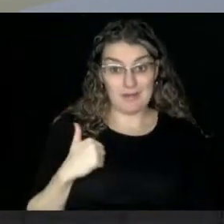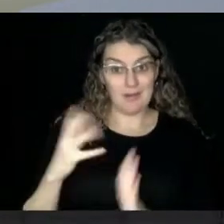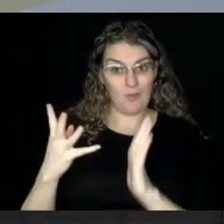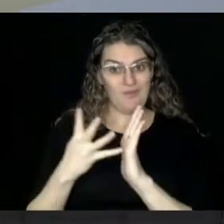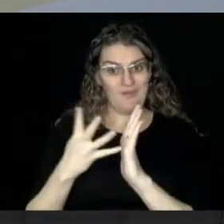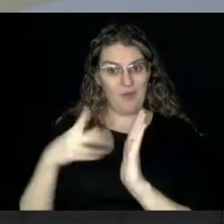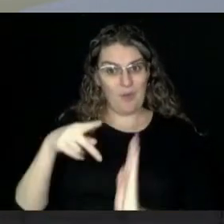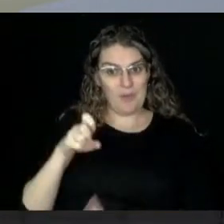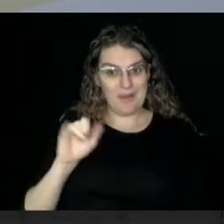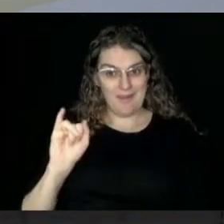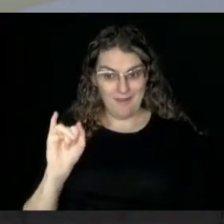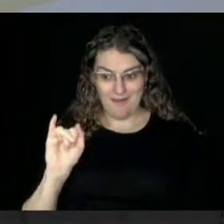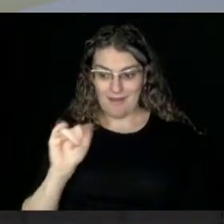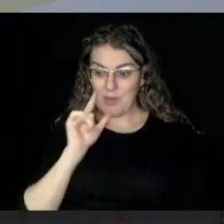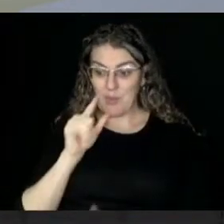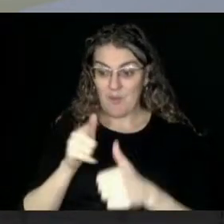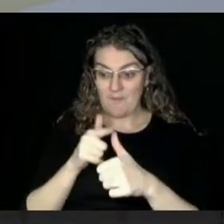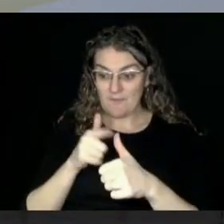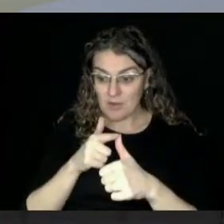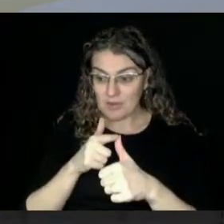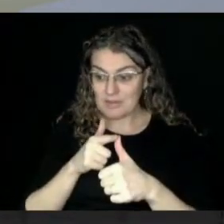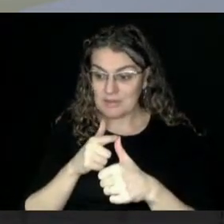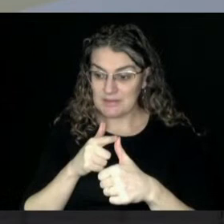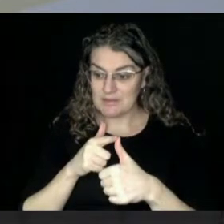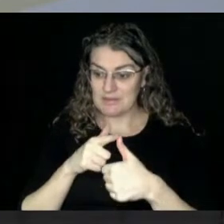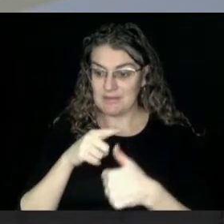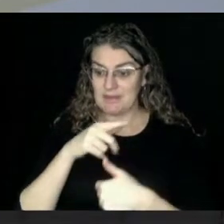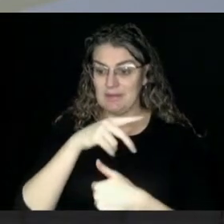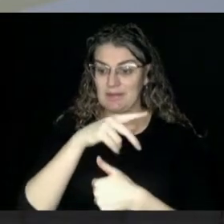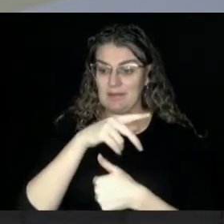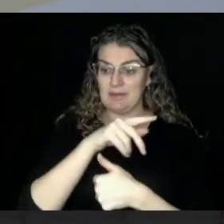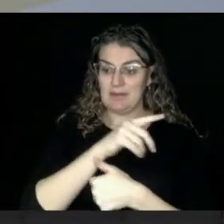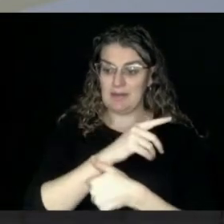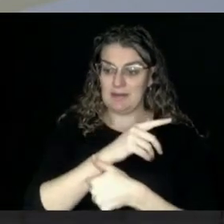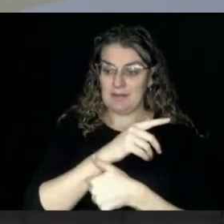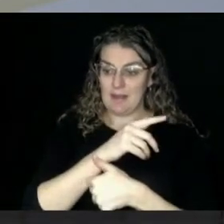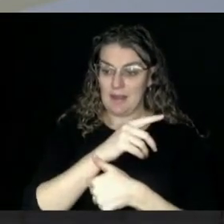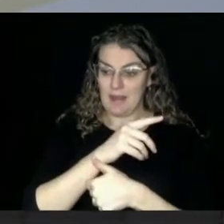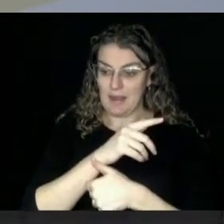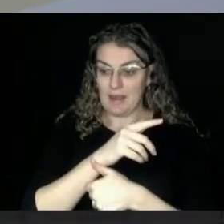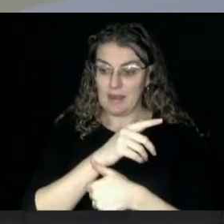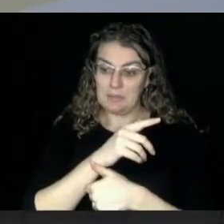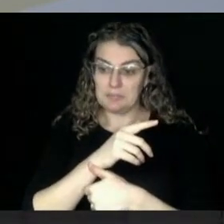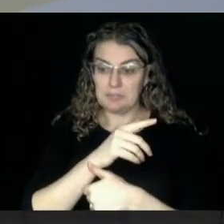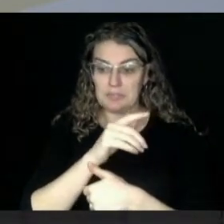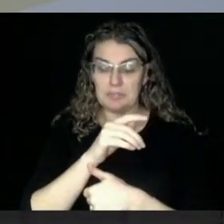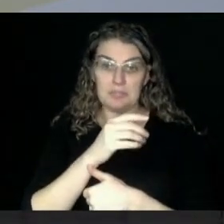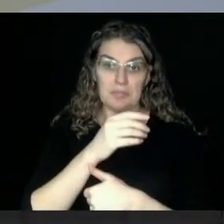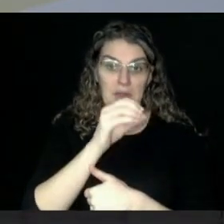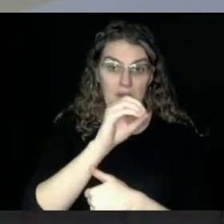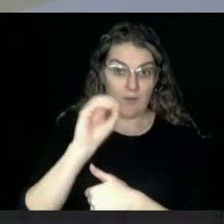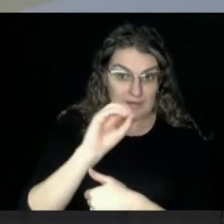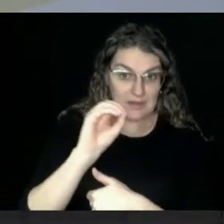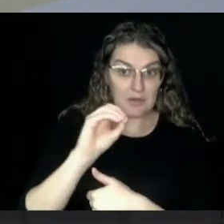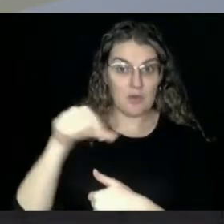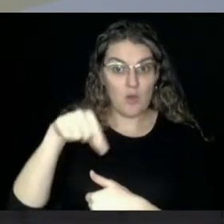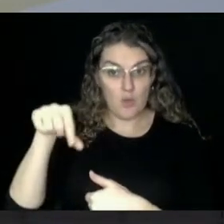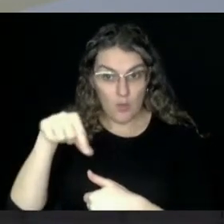Alberta, Ontario, and Quebec. PEI continues to be unique in Canada with a very low positivity test